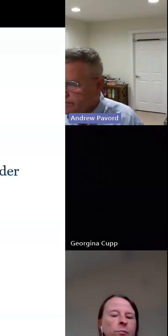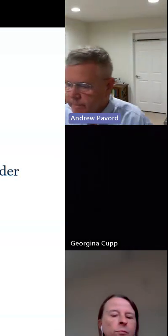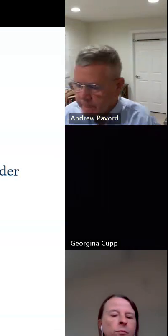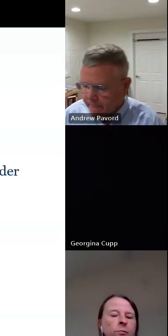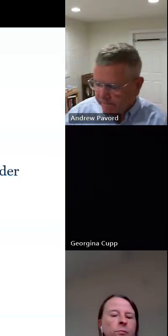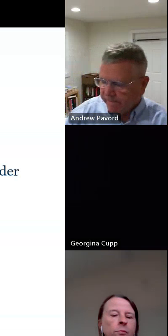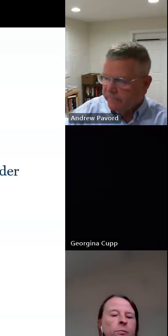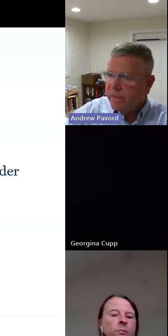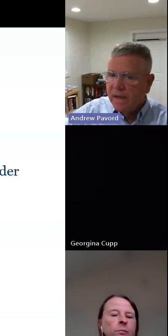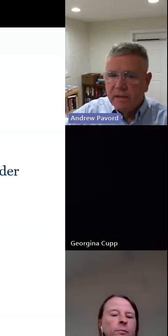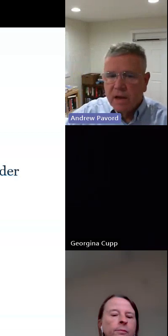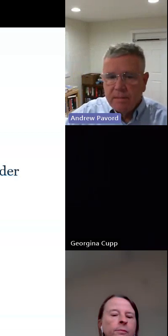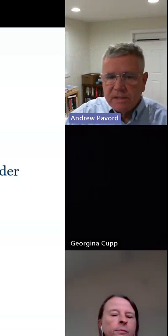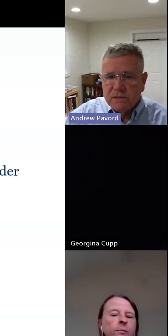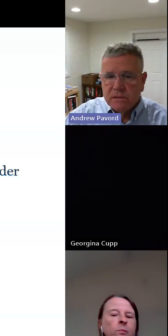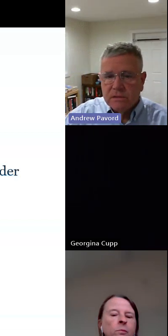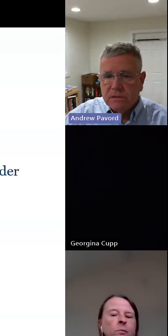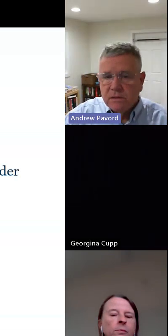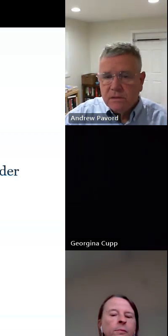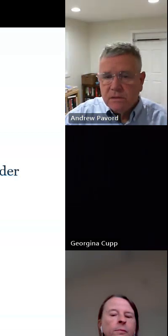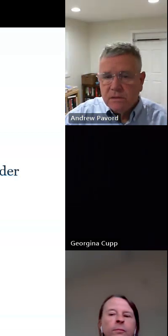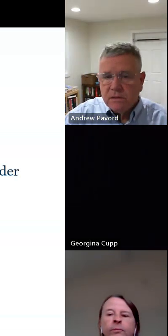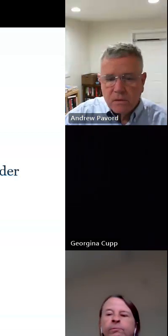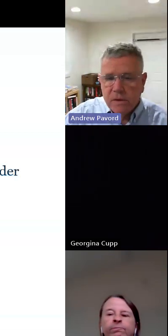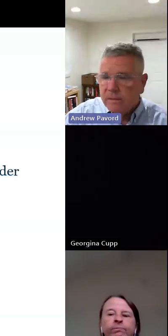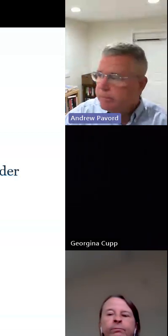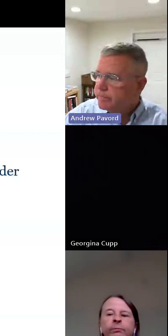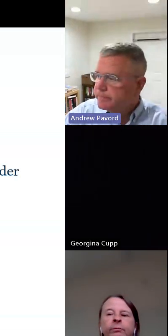TAFs. Any comments?